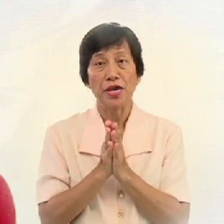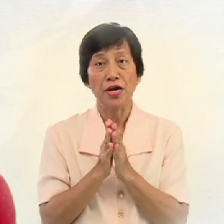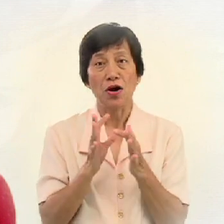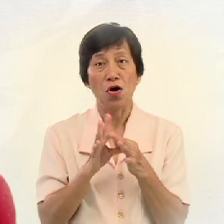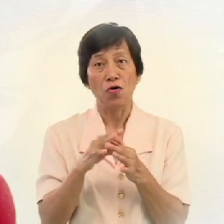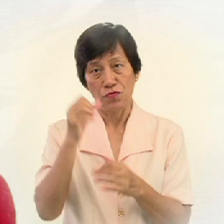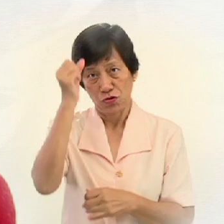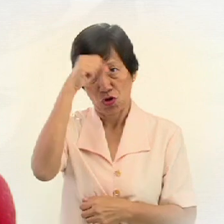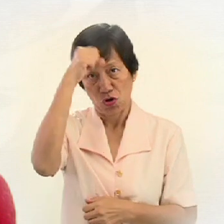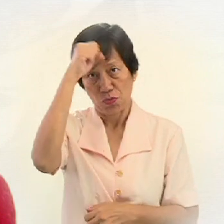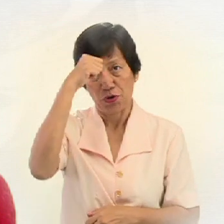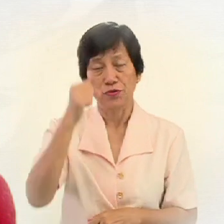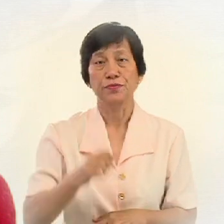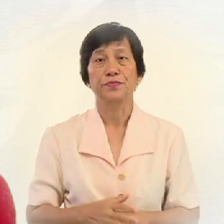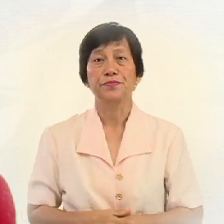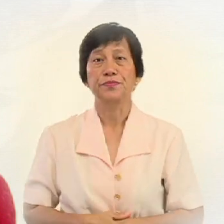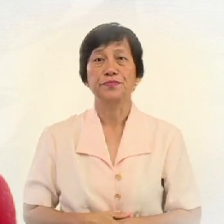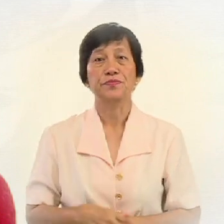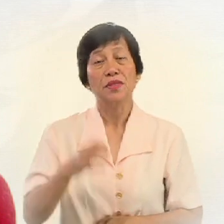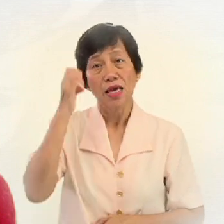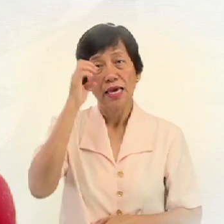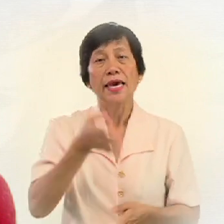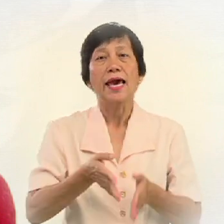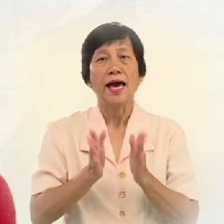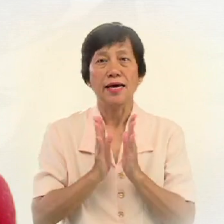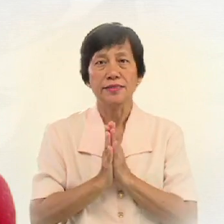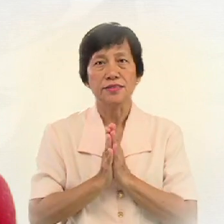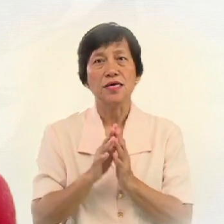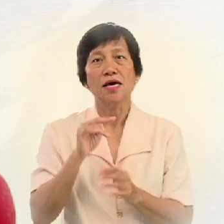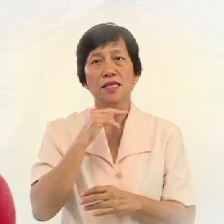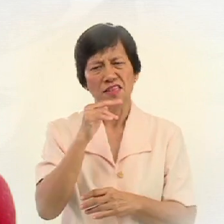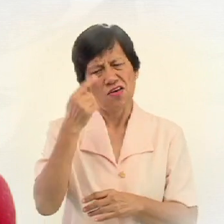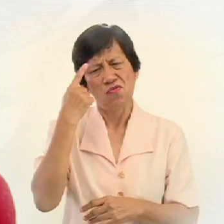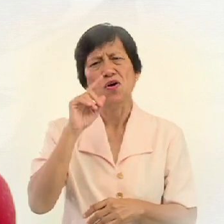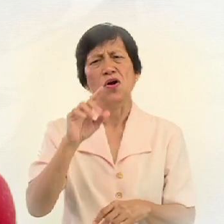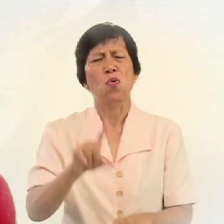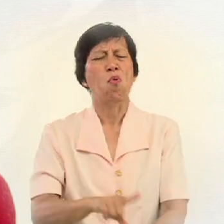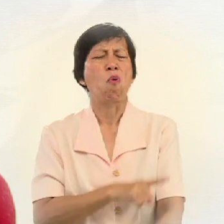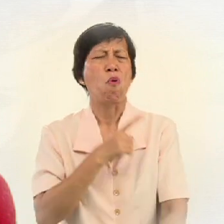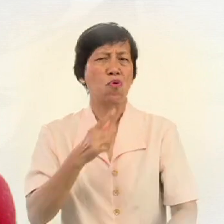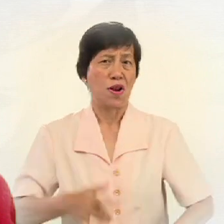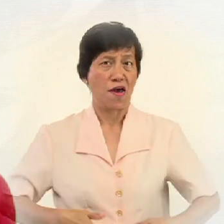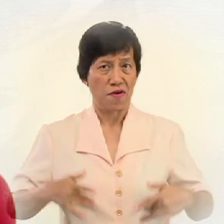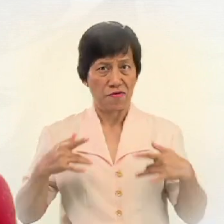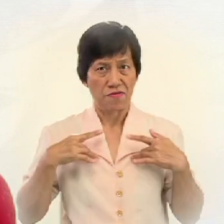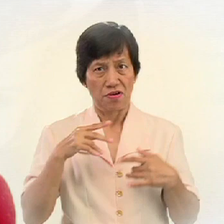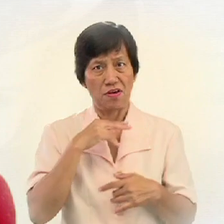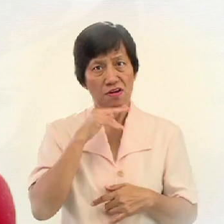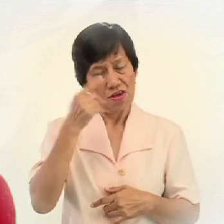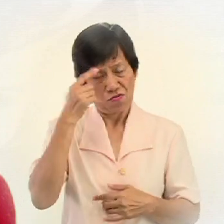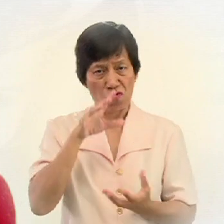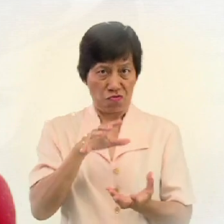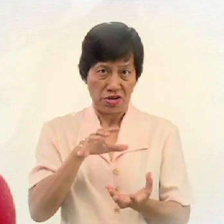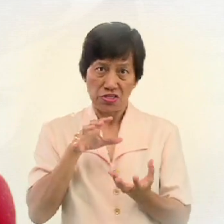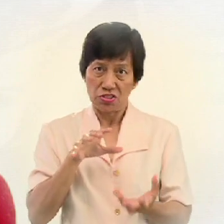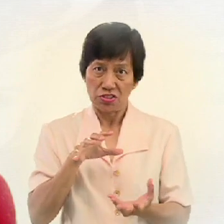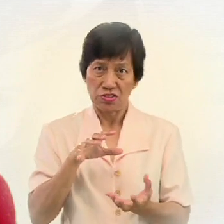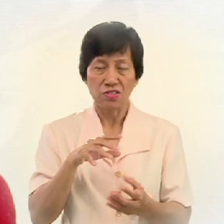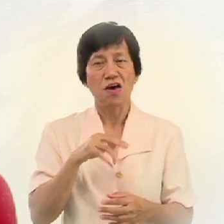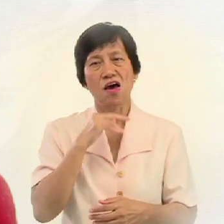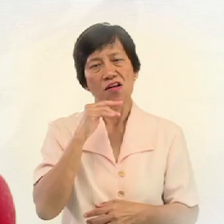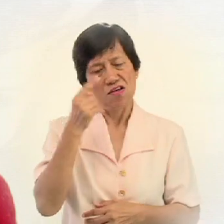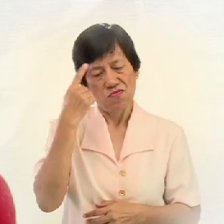of Solomon, he asked not for a long life, not for riches, not for